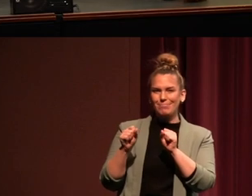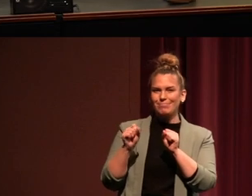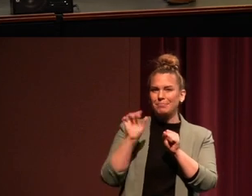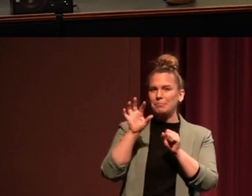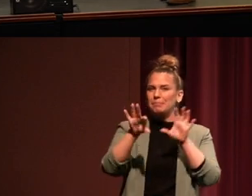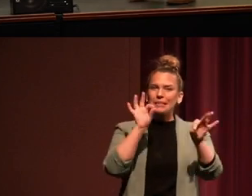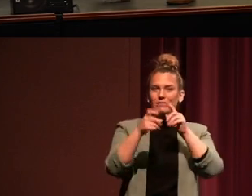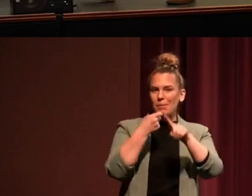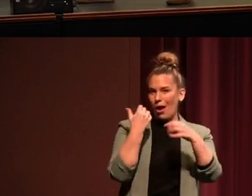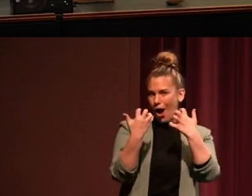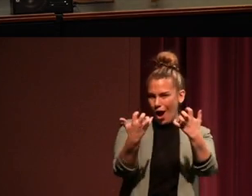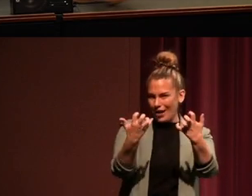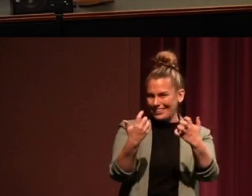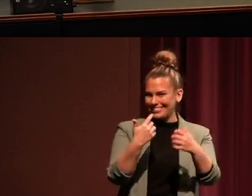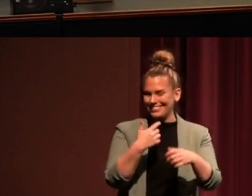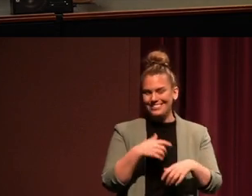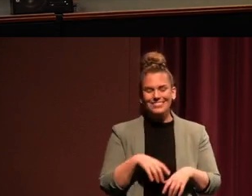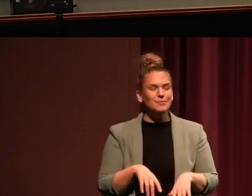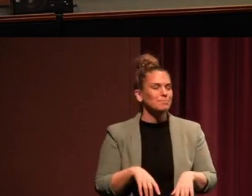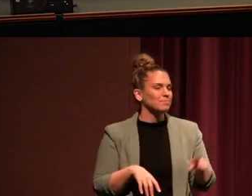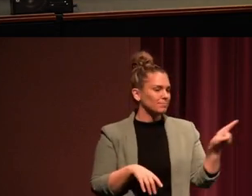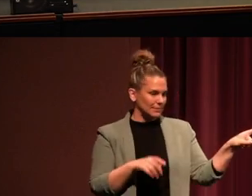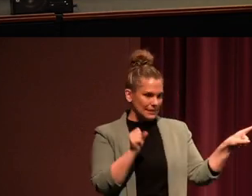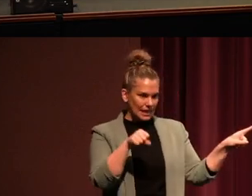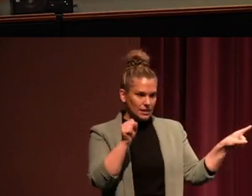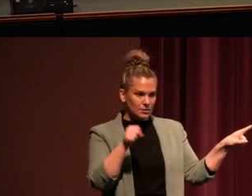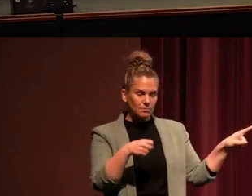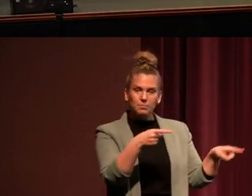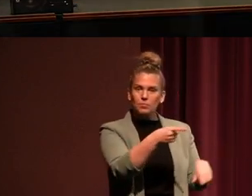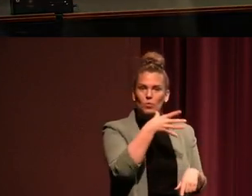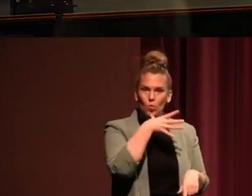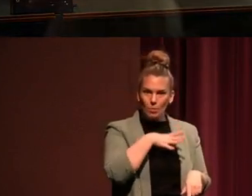perusing and see if I can get some collectives again. Yes.